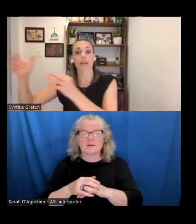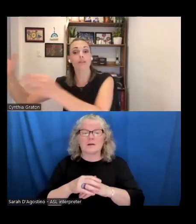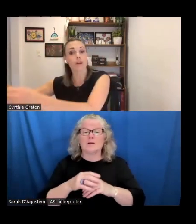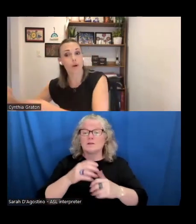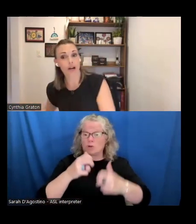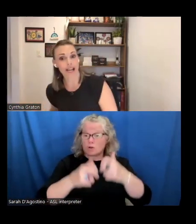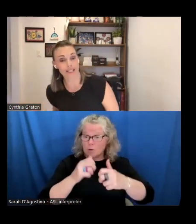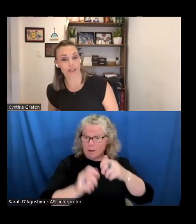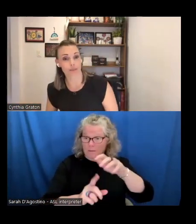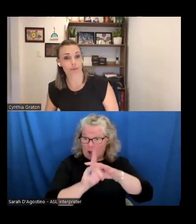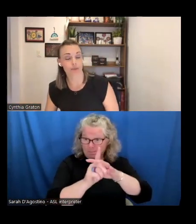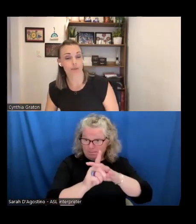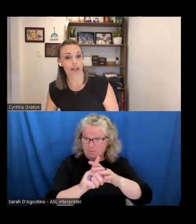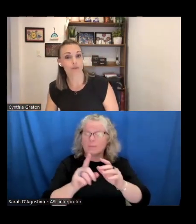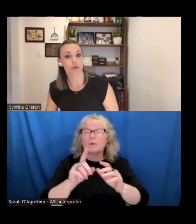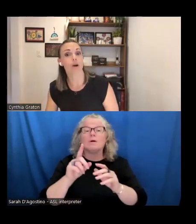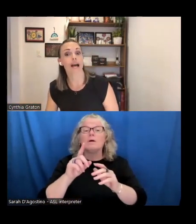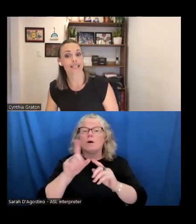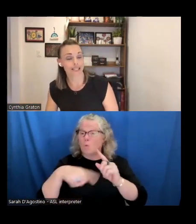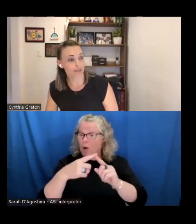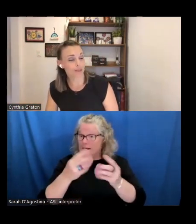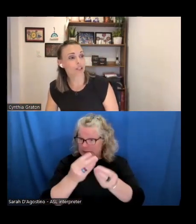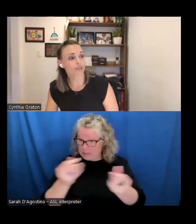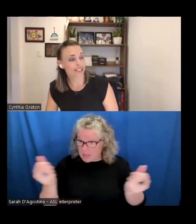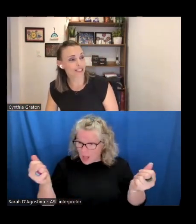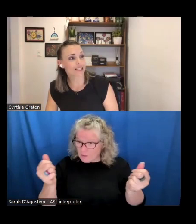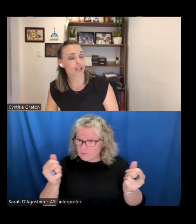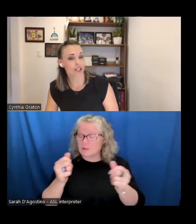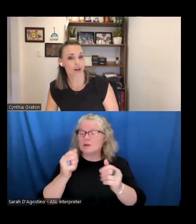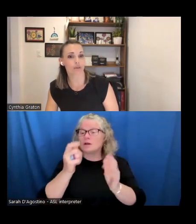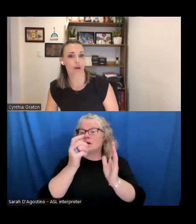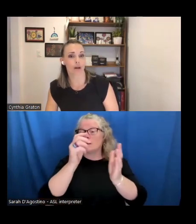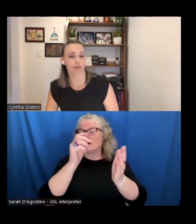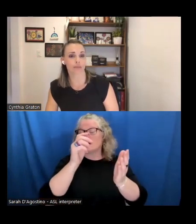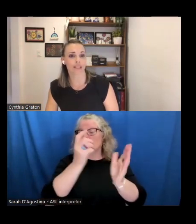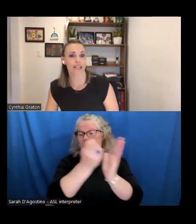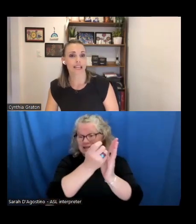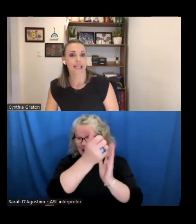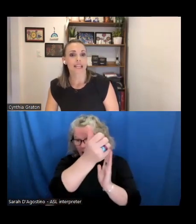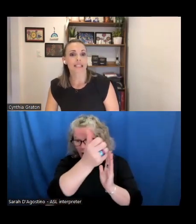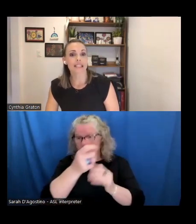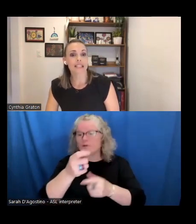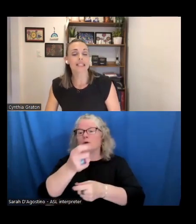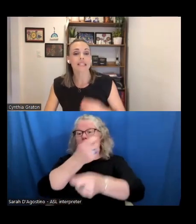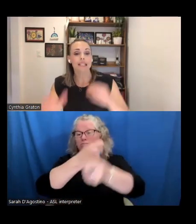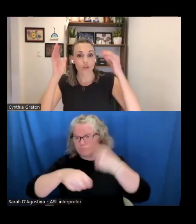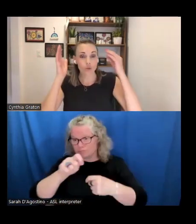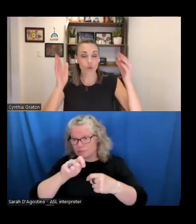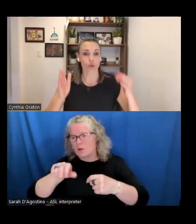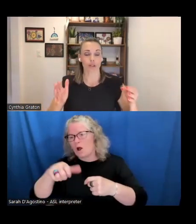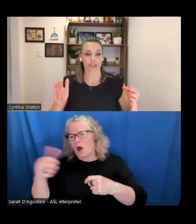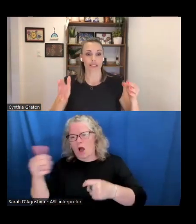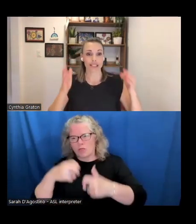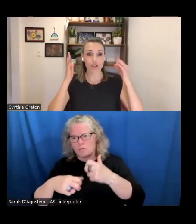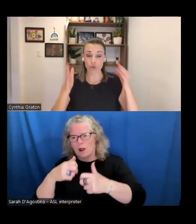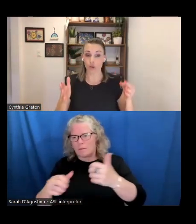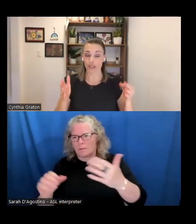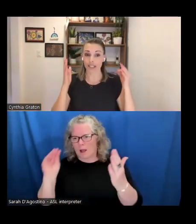that we pick from our ASIP, right? From our assessment of skills and unsolved problems. This